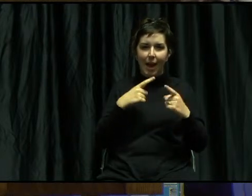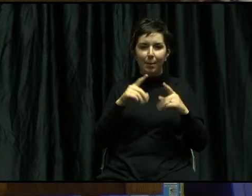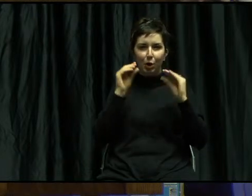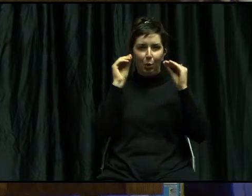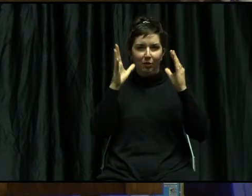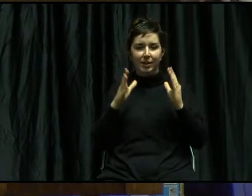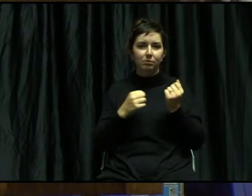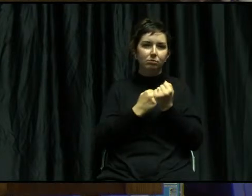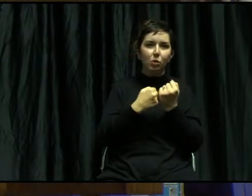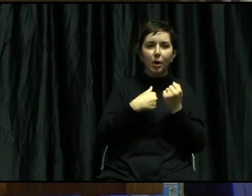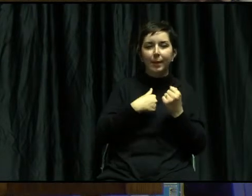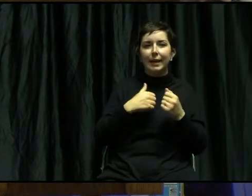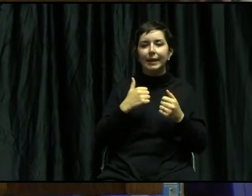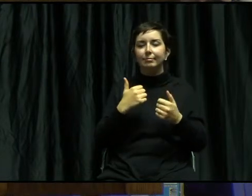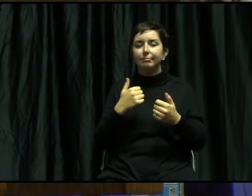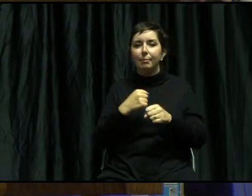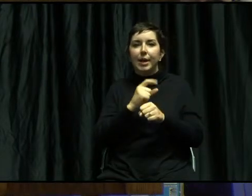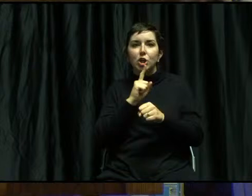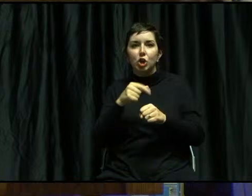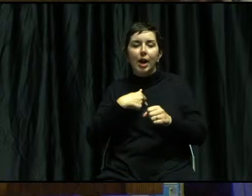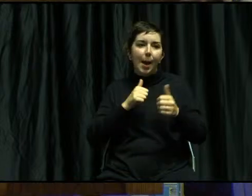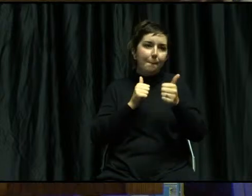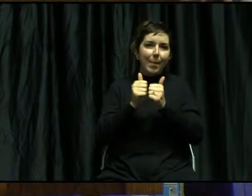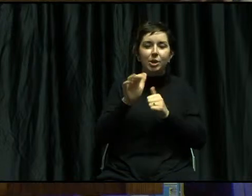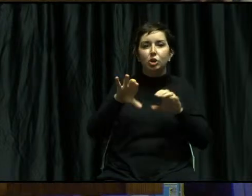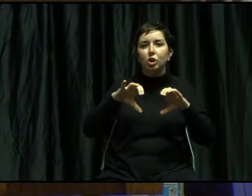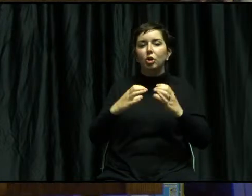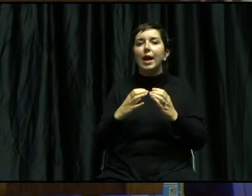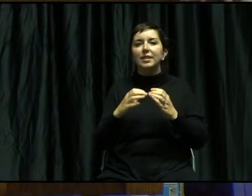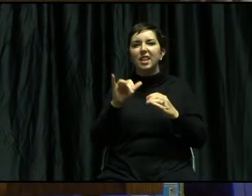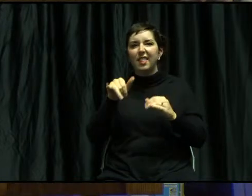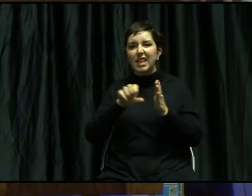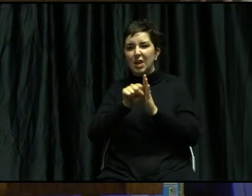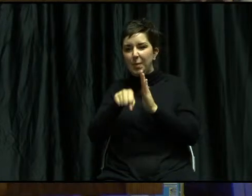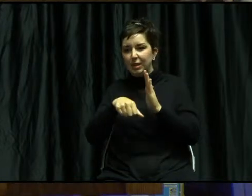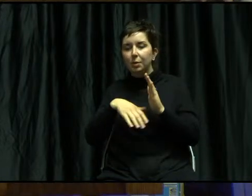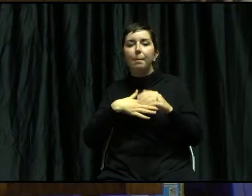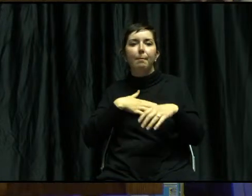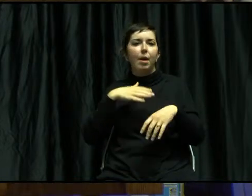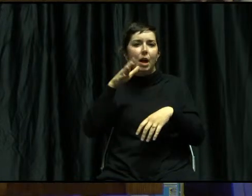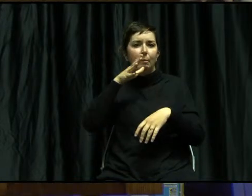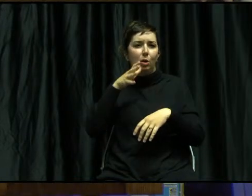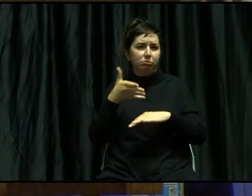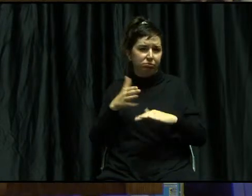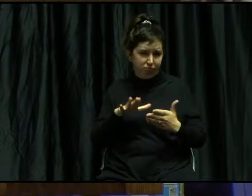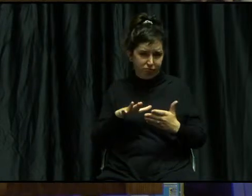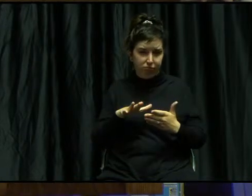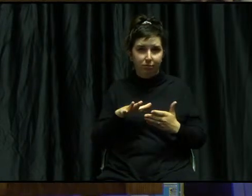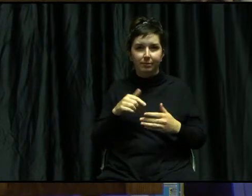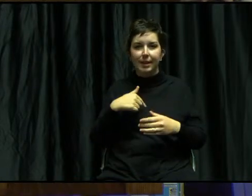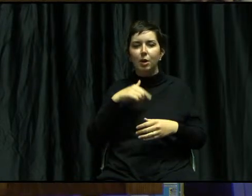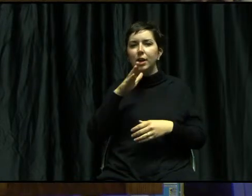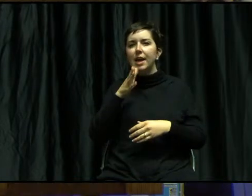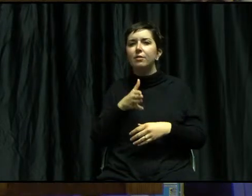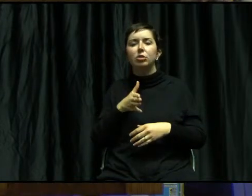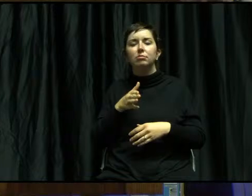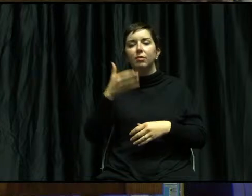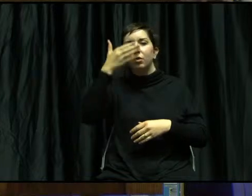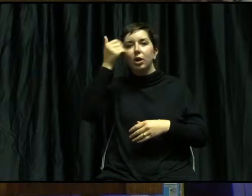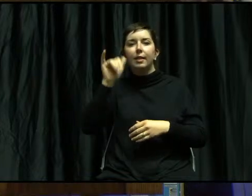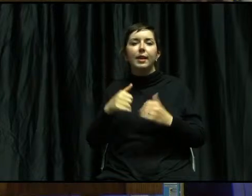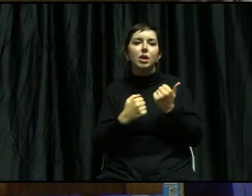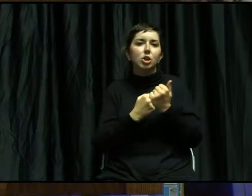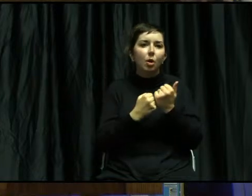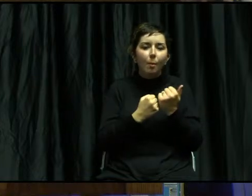closely to ensure I could successfully pass her class the semester my mom died. I'll never forget that support as a student